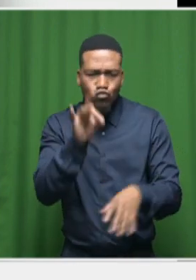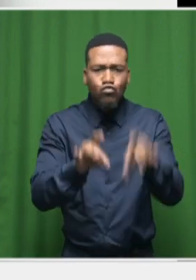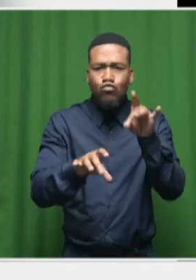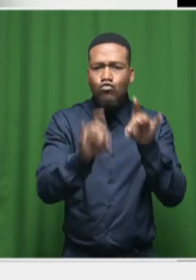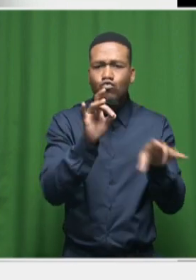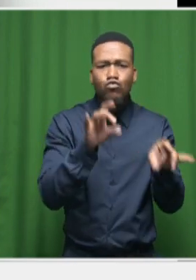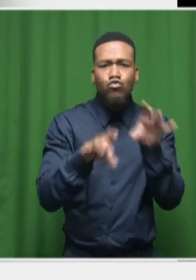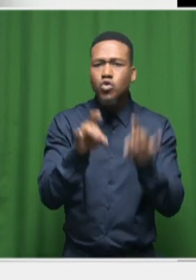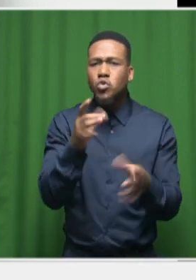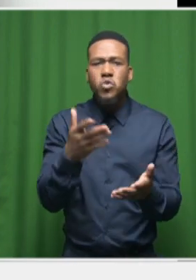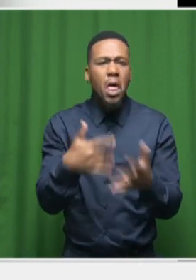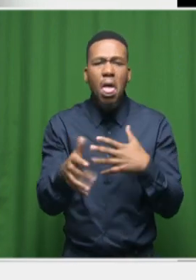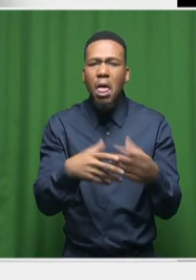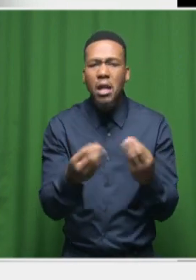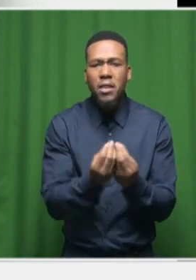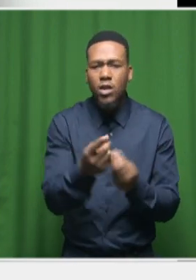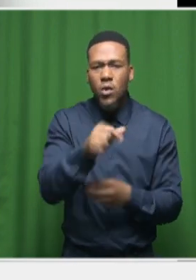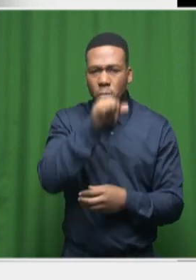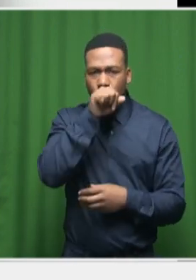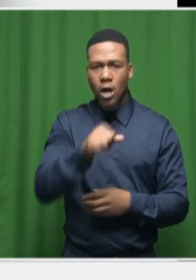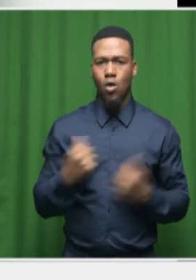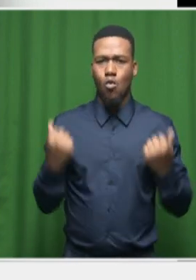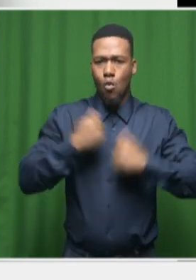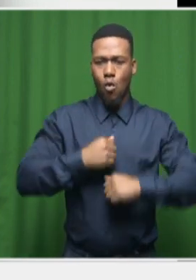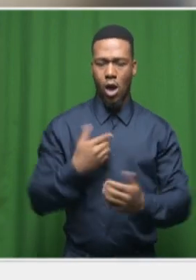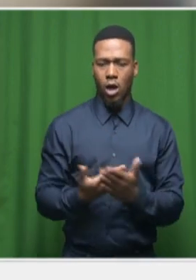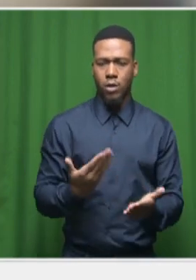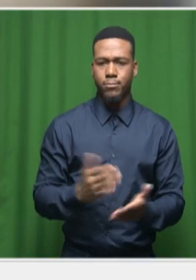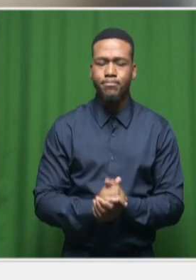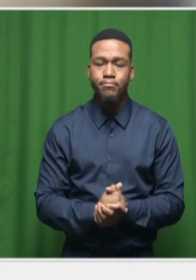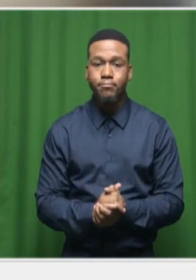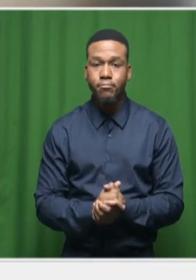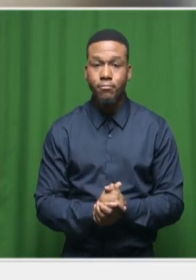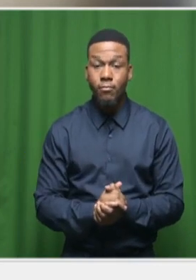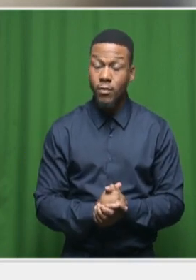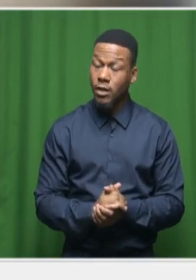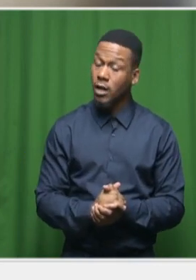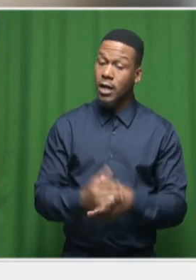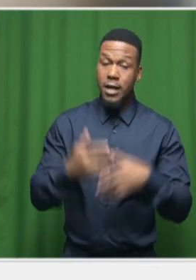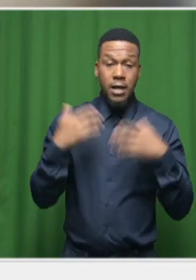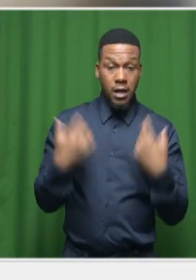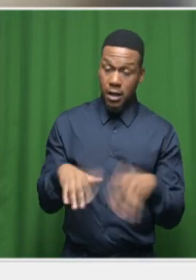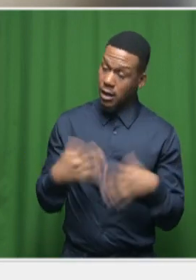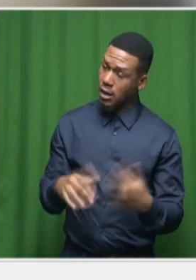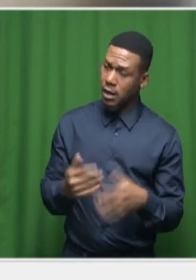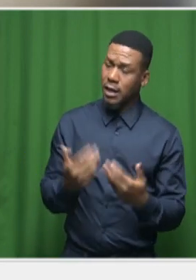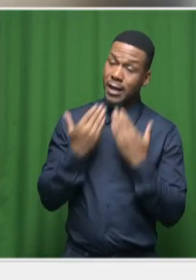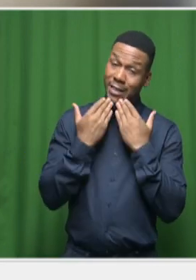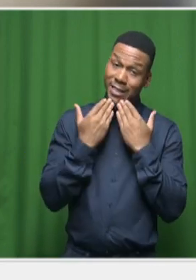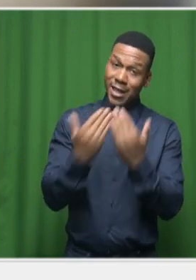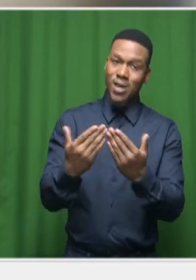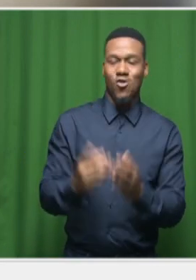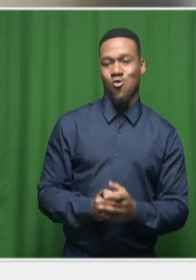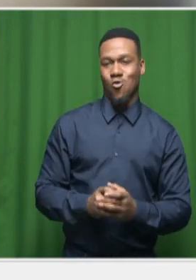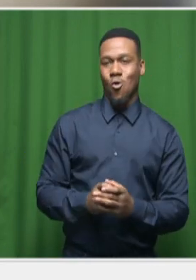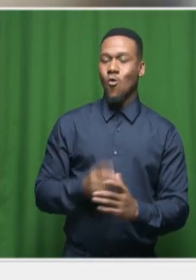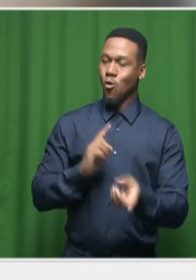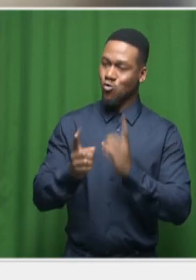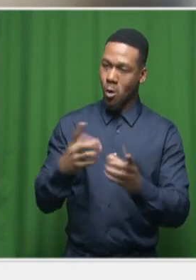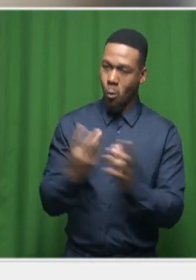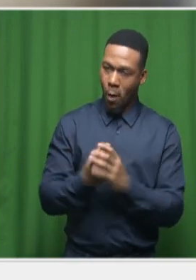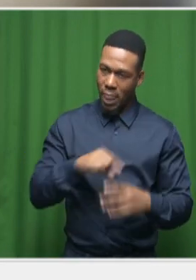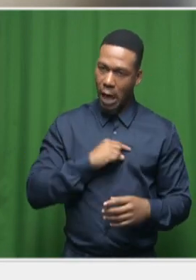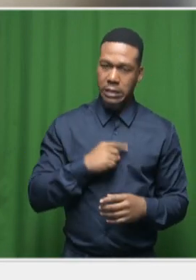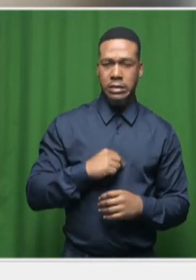that you're most passionate about and wear it on your chest. Yeah. All right, Dawn, thank you so much for talking to us. Good luck with the festival. I know